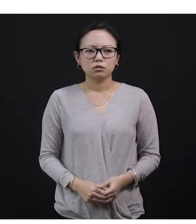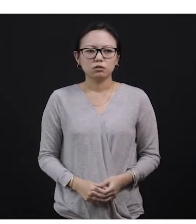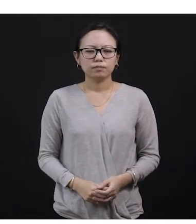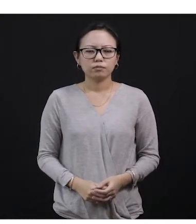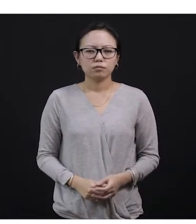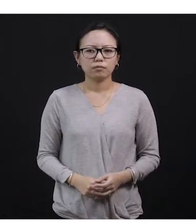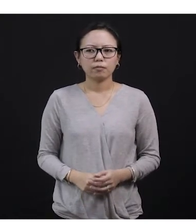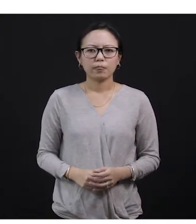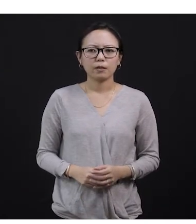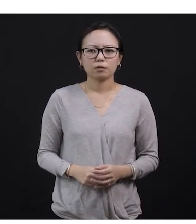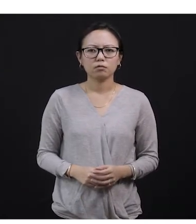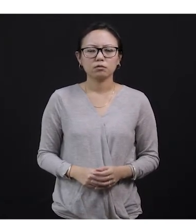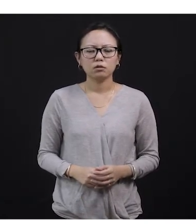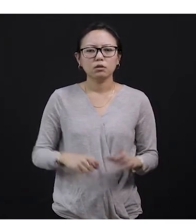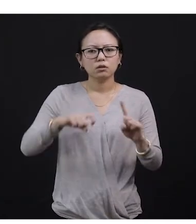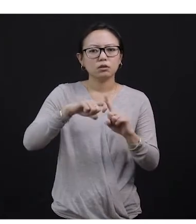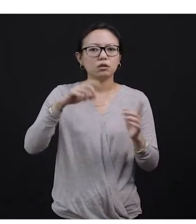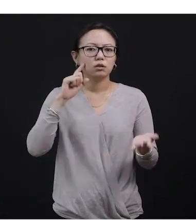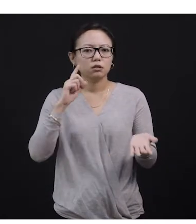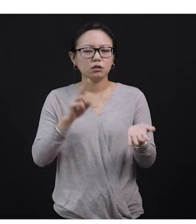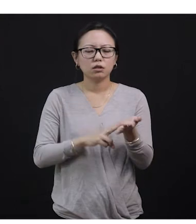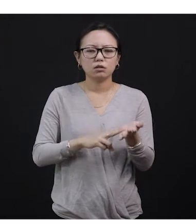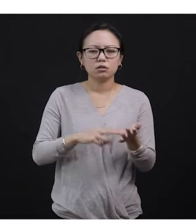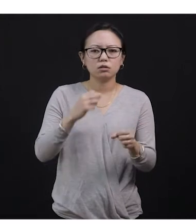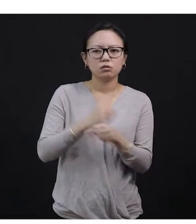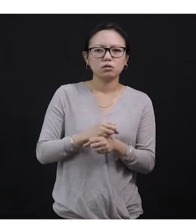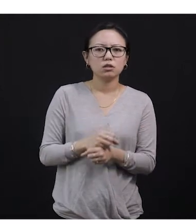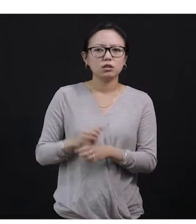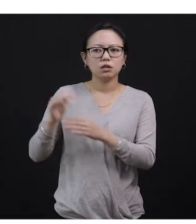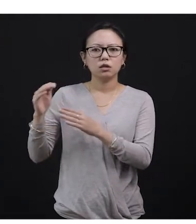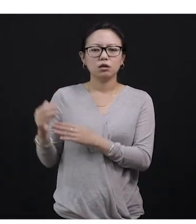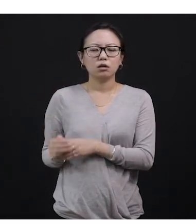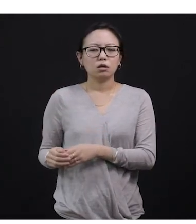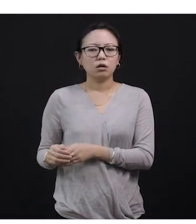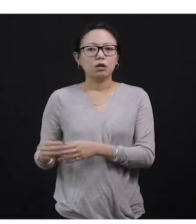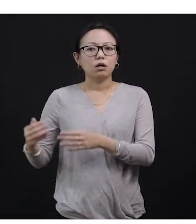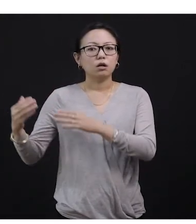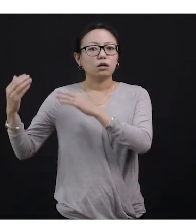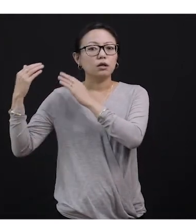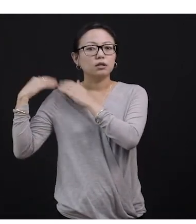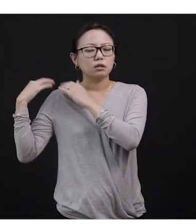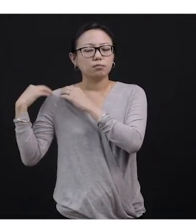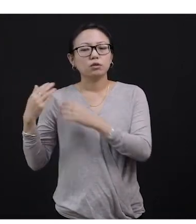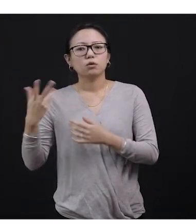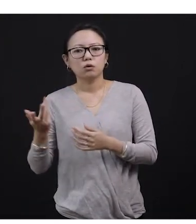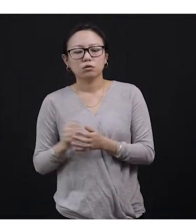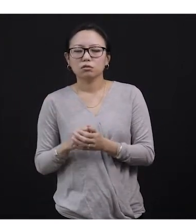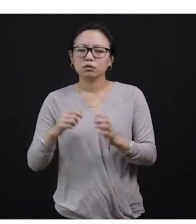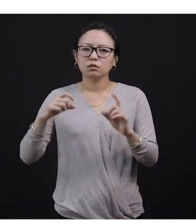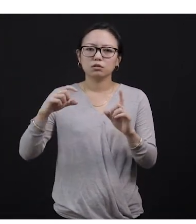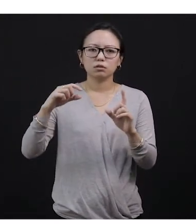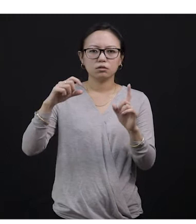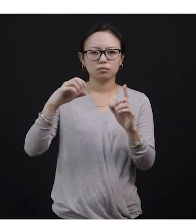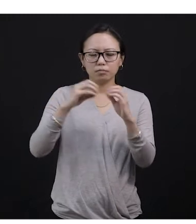caste, they used to depend on the Brahmins, all right, to the priest. Now talking about